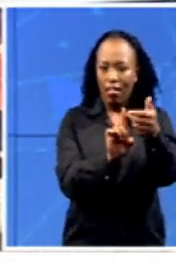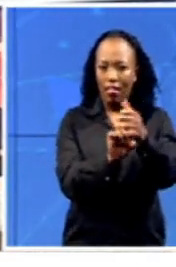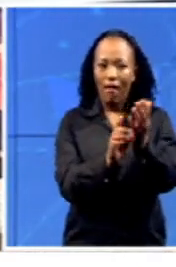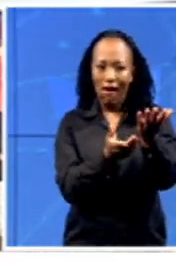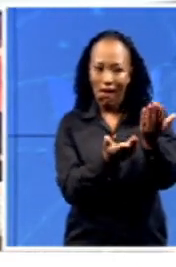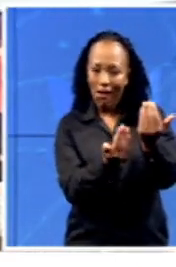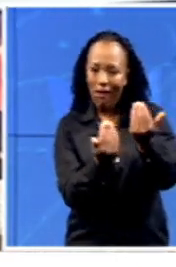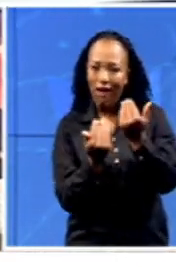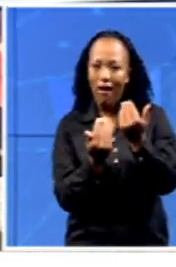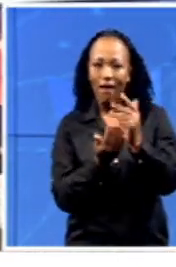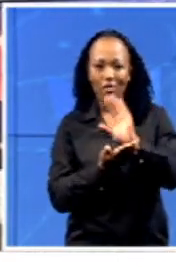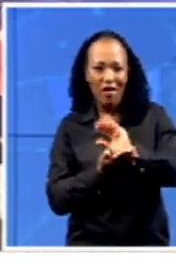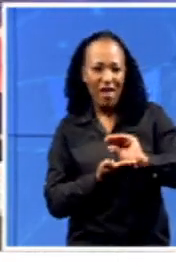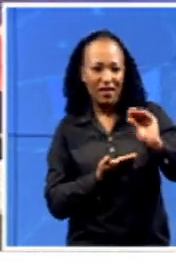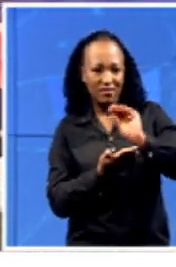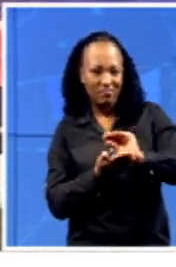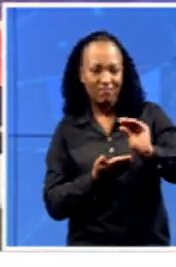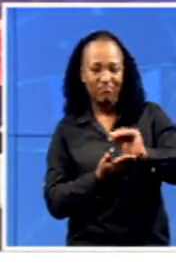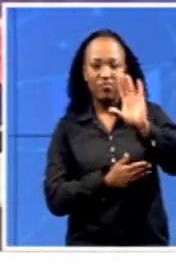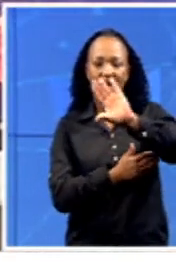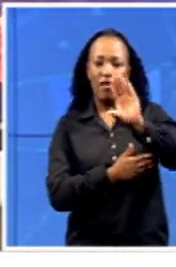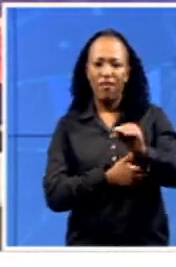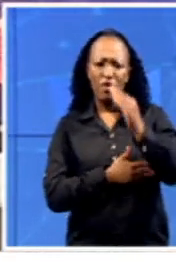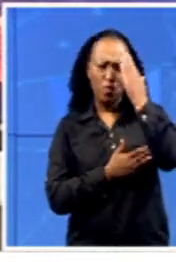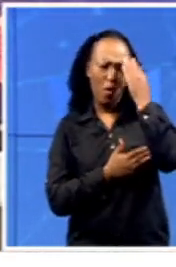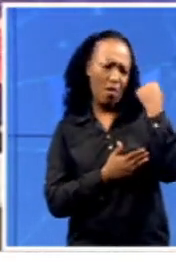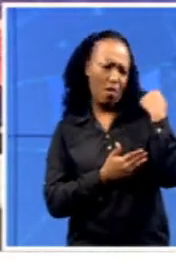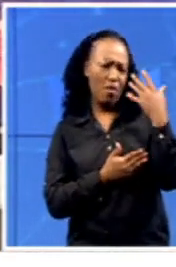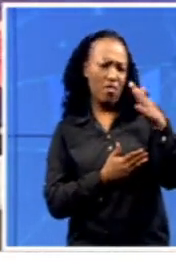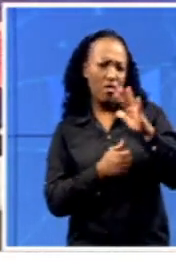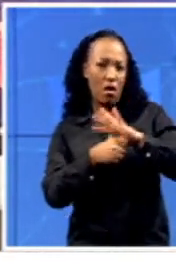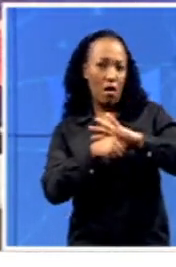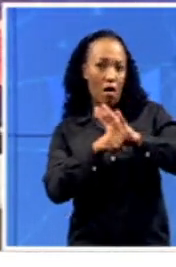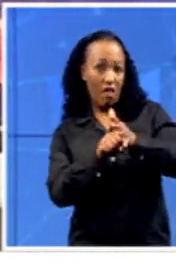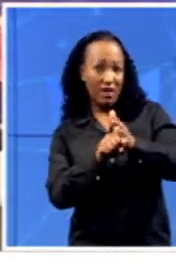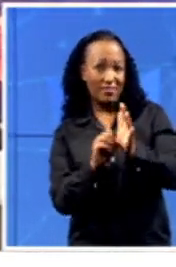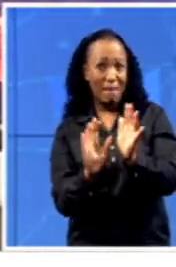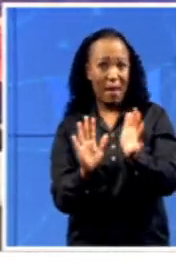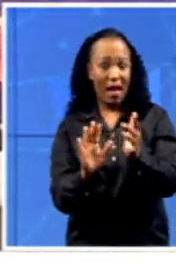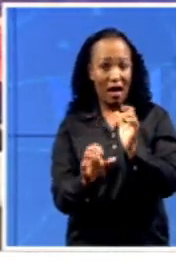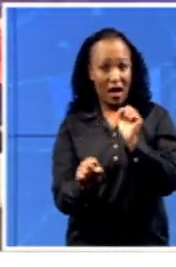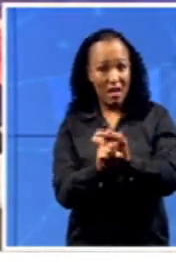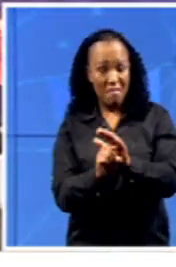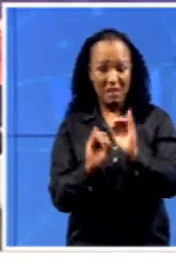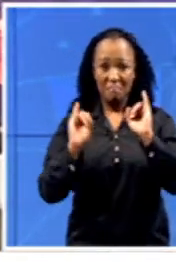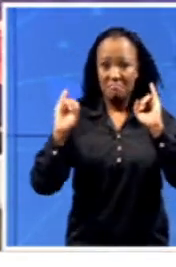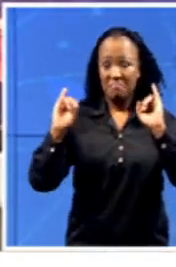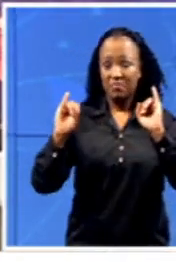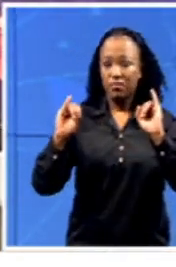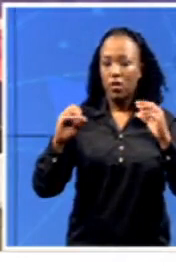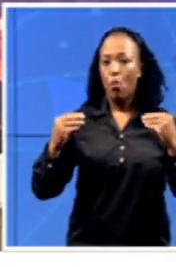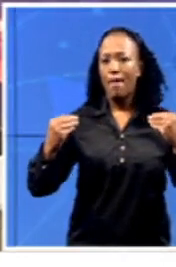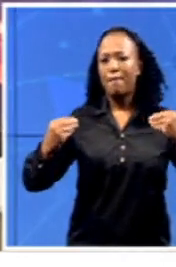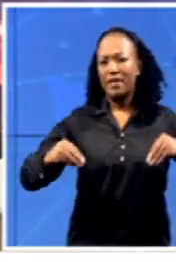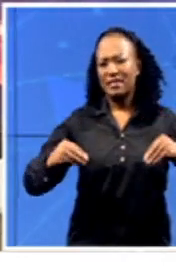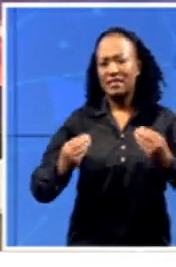invest again in the country of South Africa. As we know that it was not only COVID-19 that compounded a number of